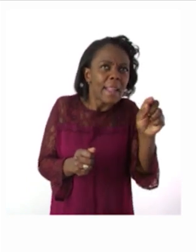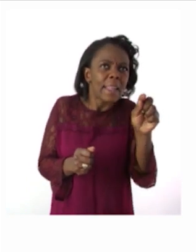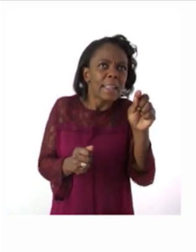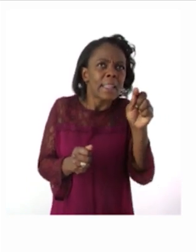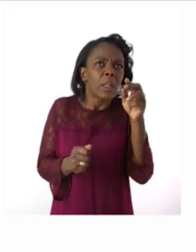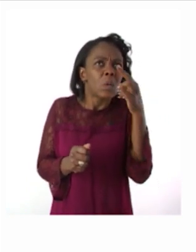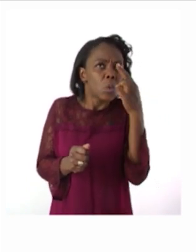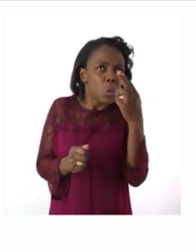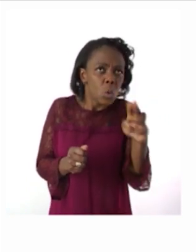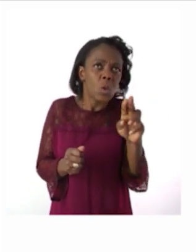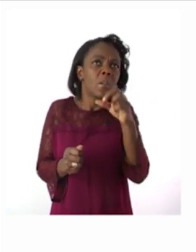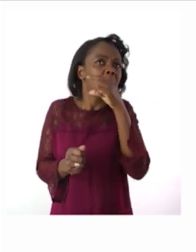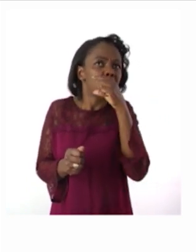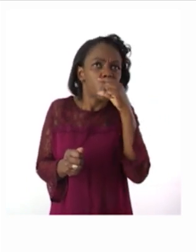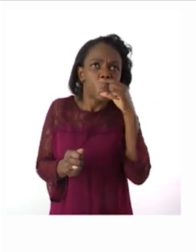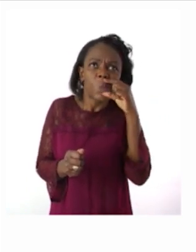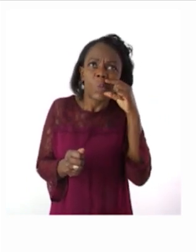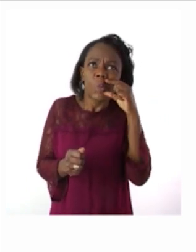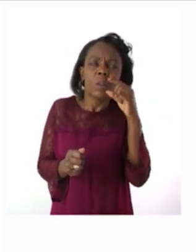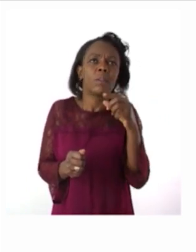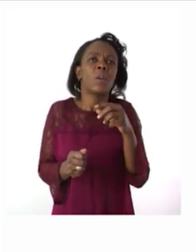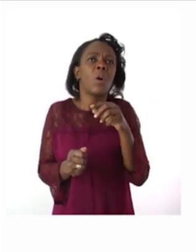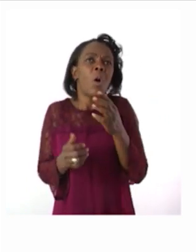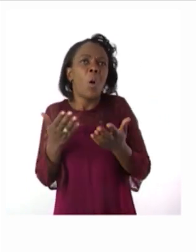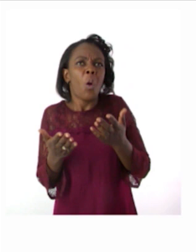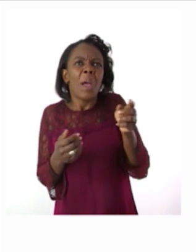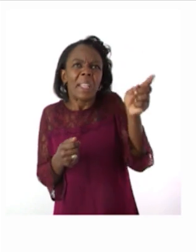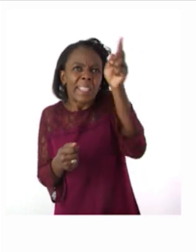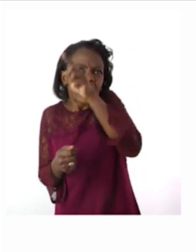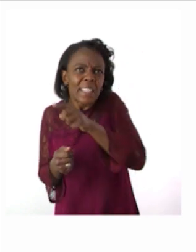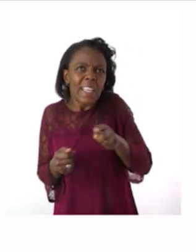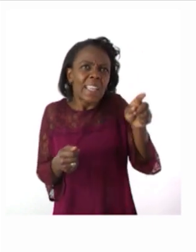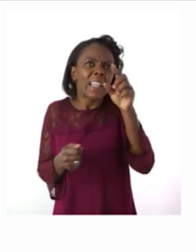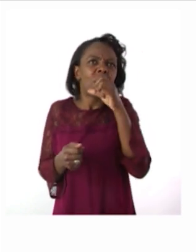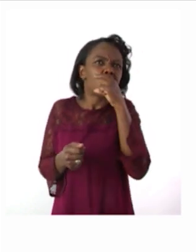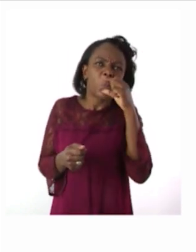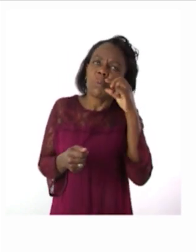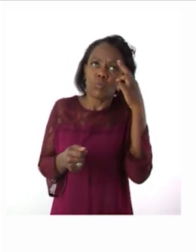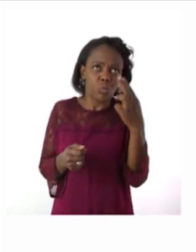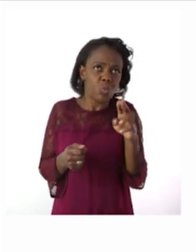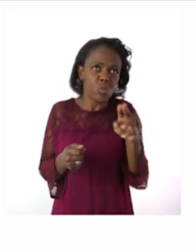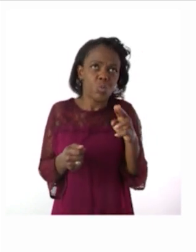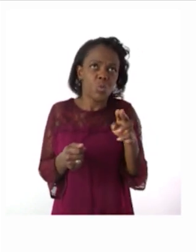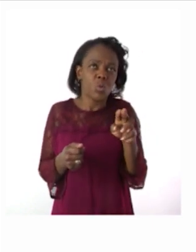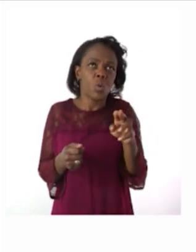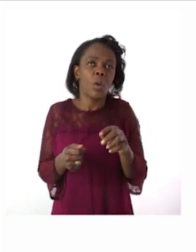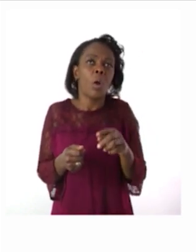circle. Do not circle if it is a name, a proper name of a person, but we only want